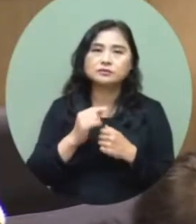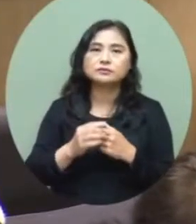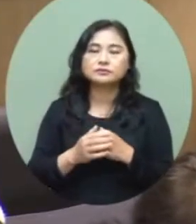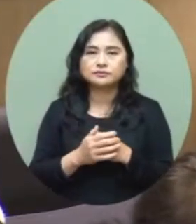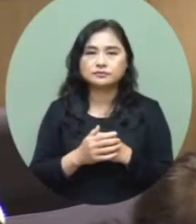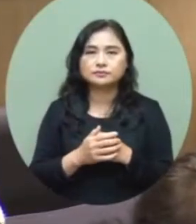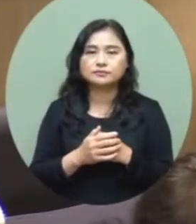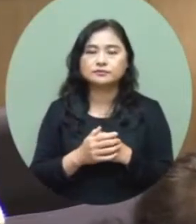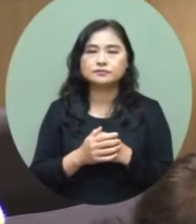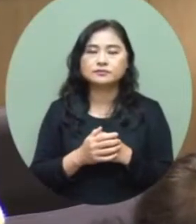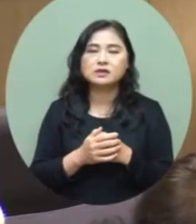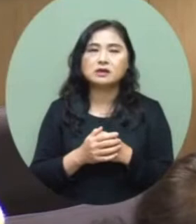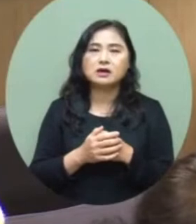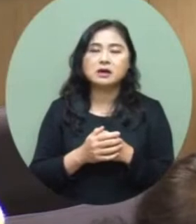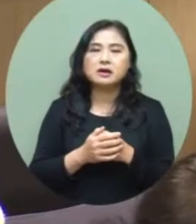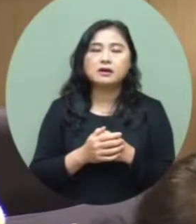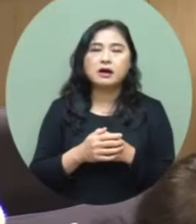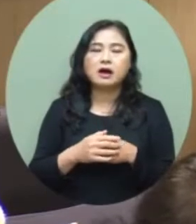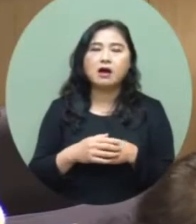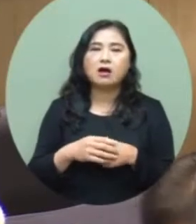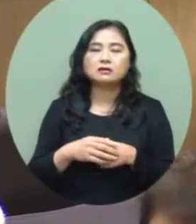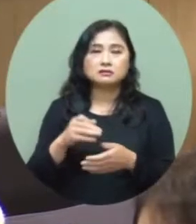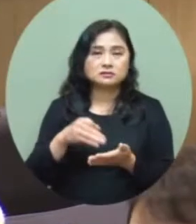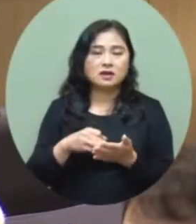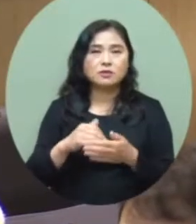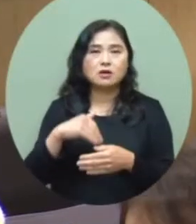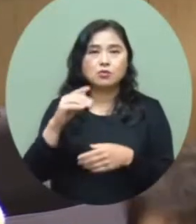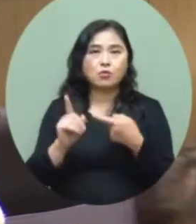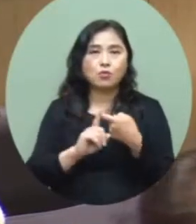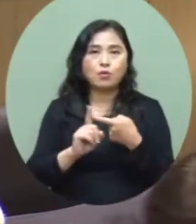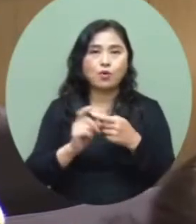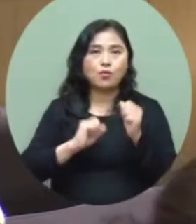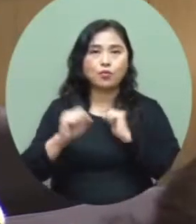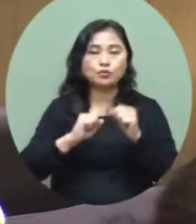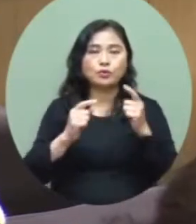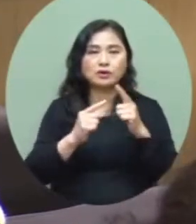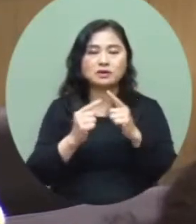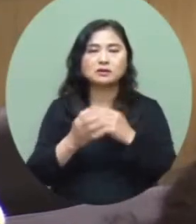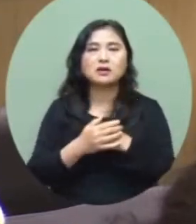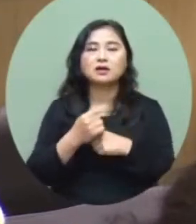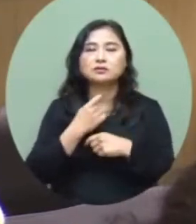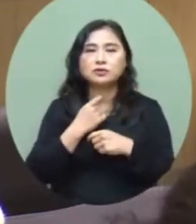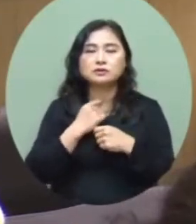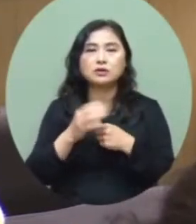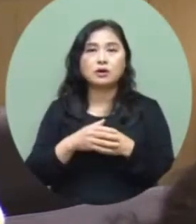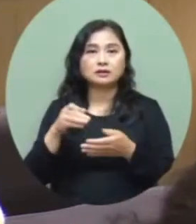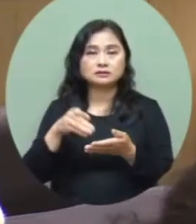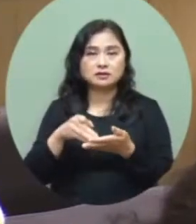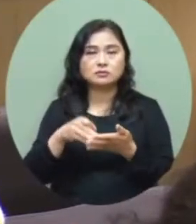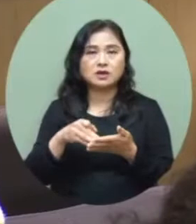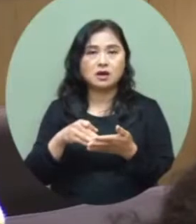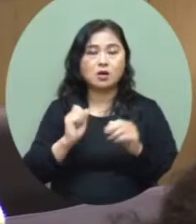high-risk activities to undergo RAT every time they participate in